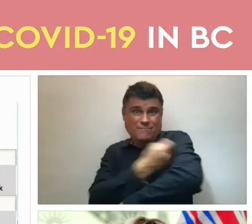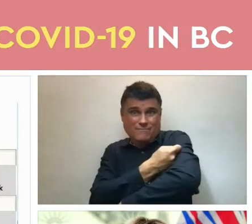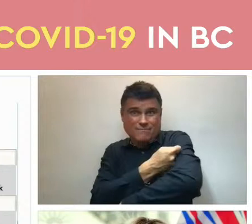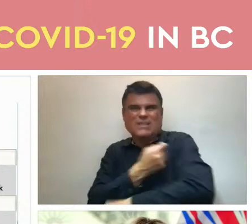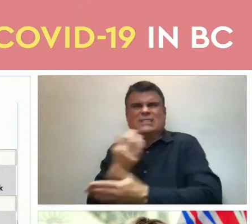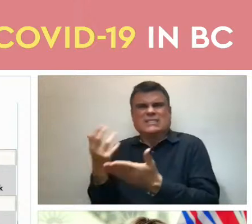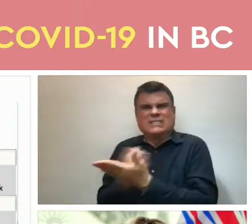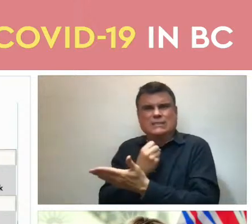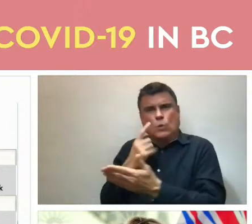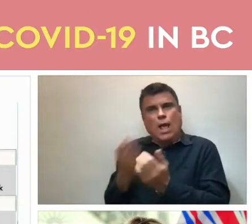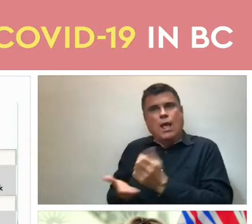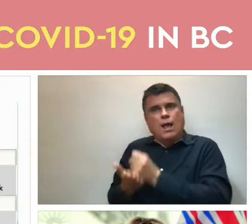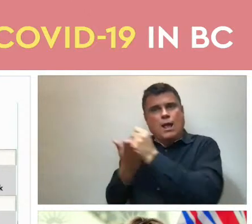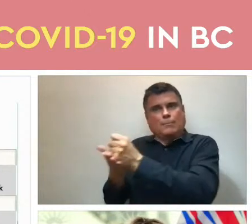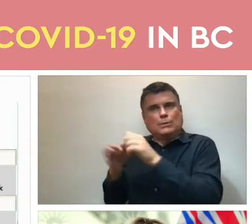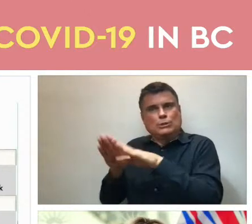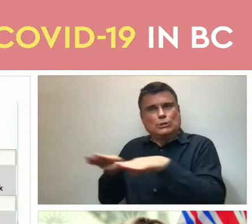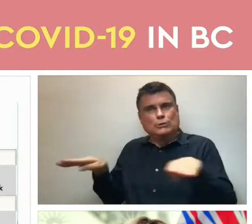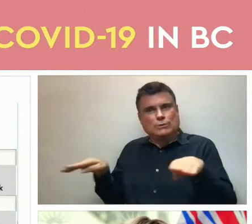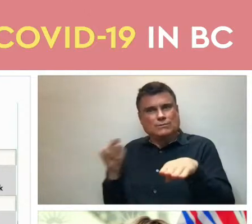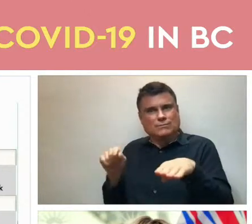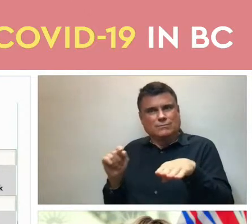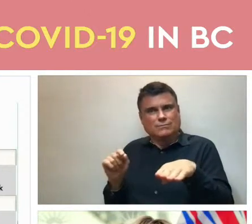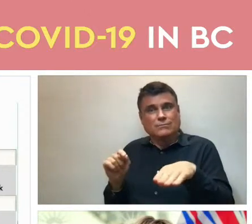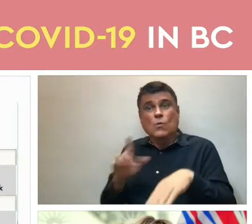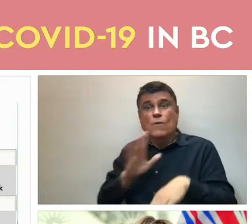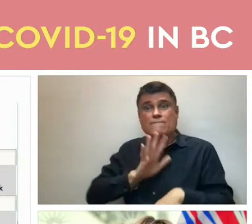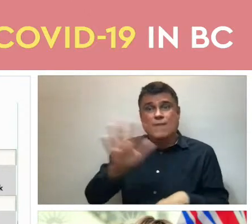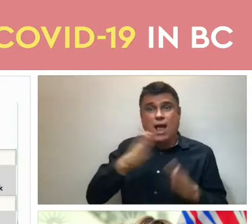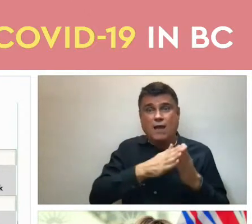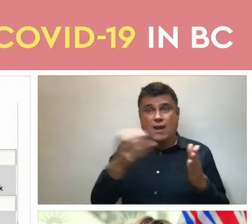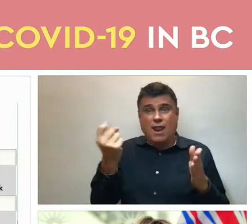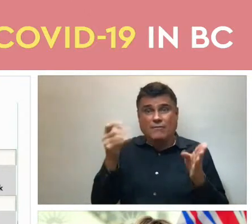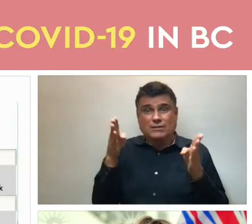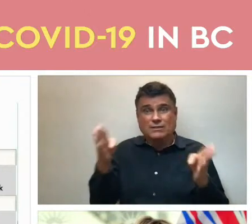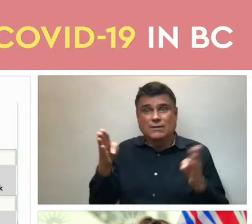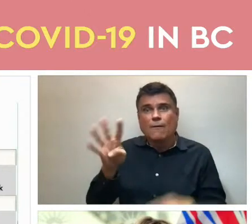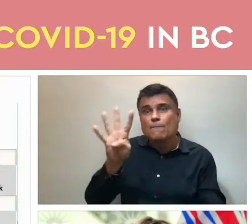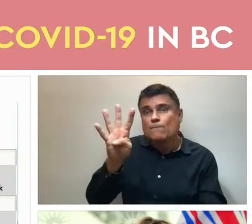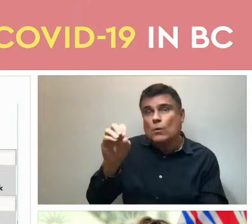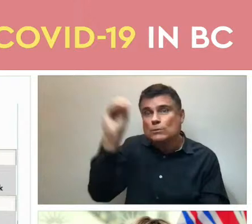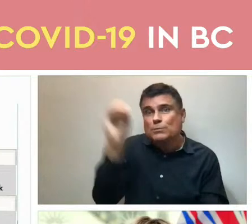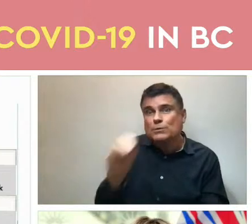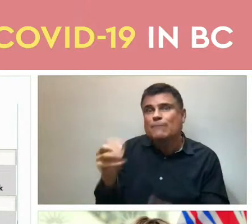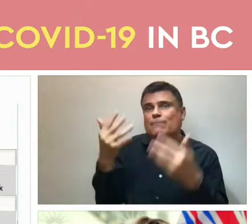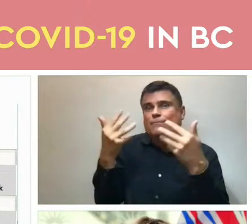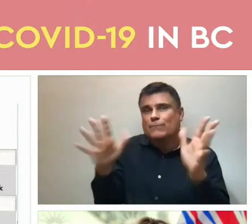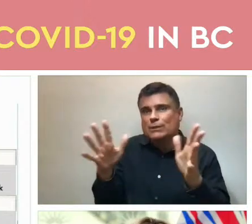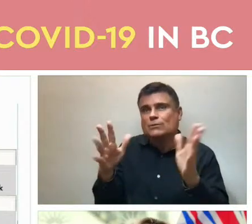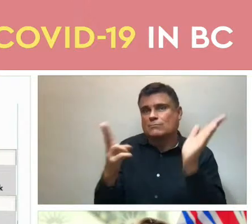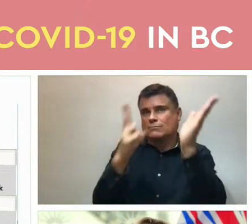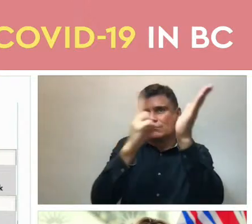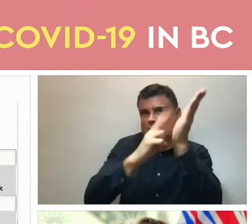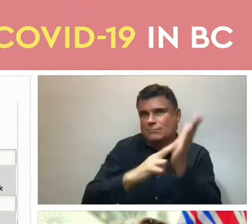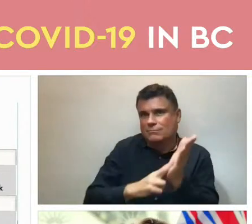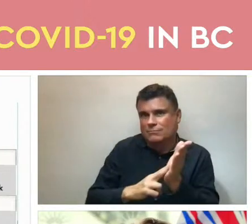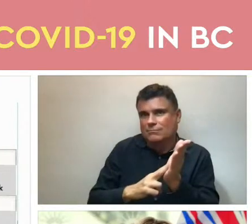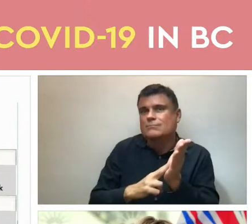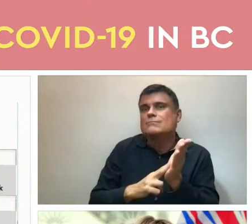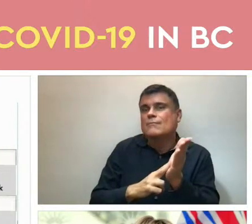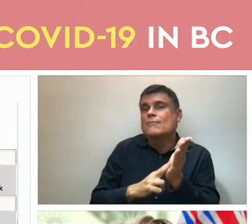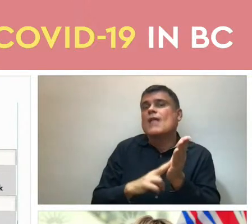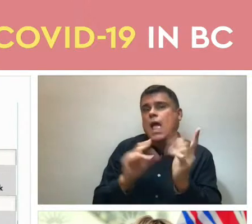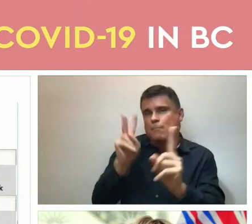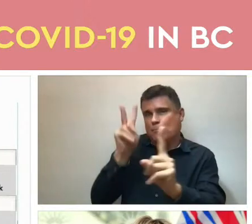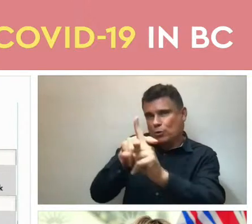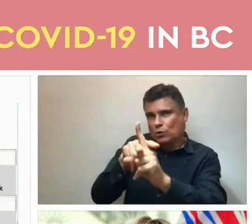registered, so 40% of the 5 to 11-year age group across the province have now been booked or have